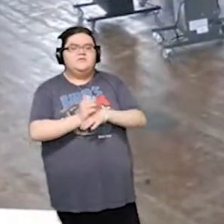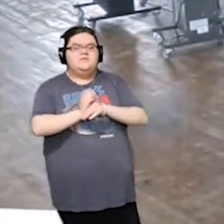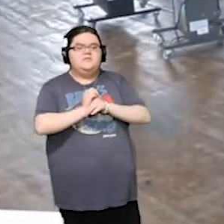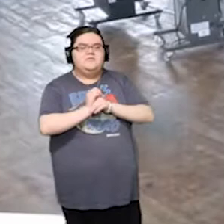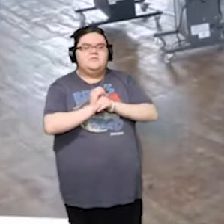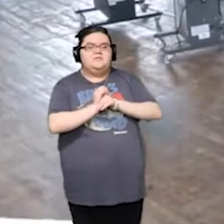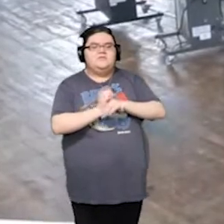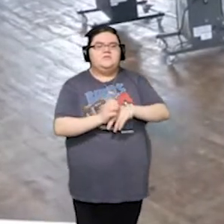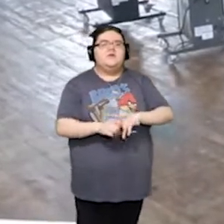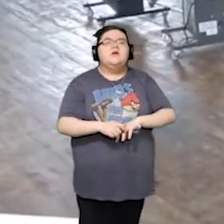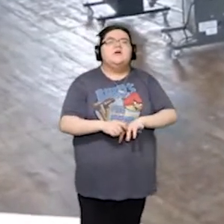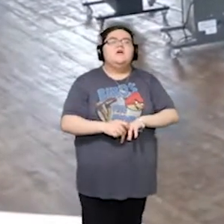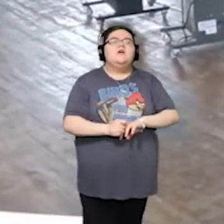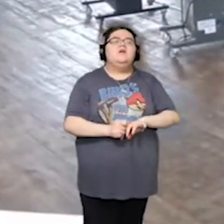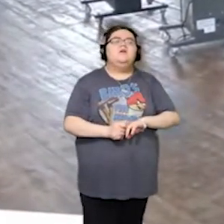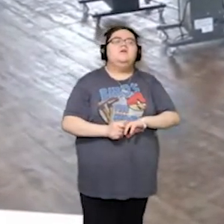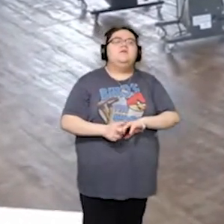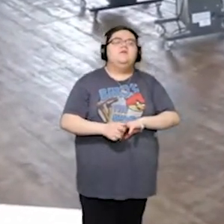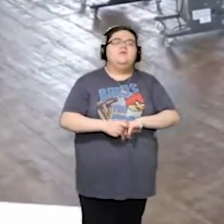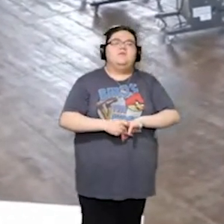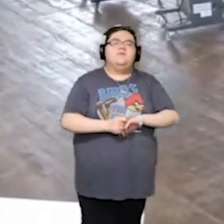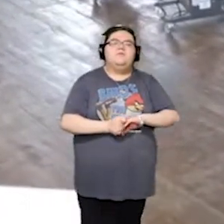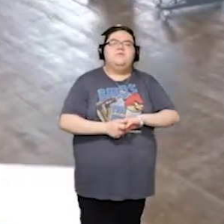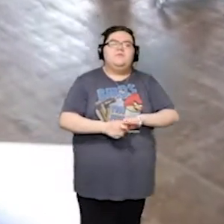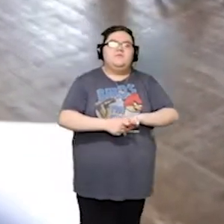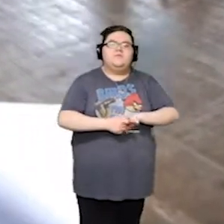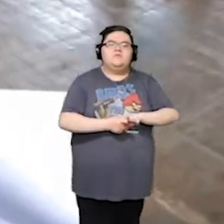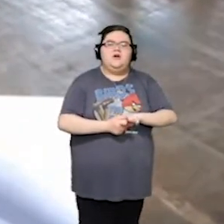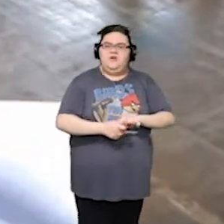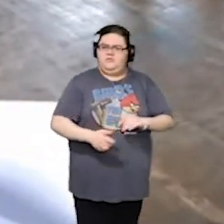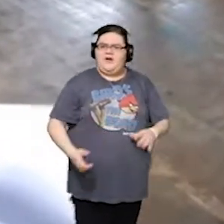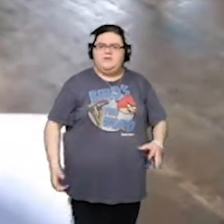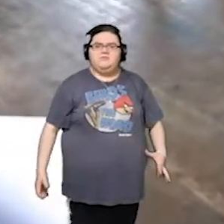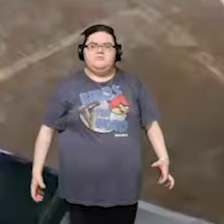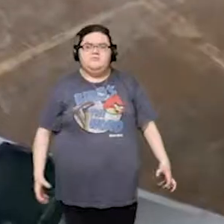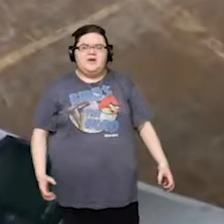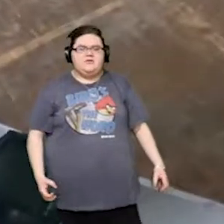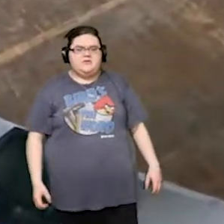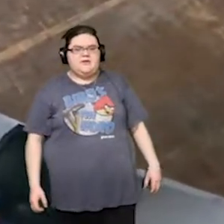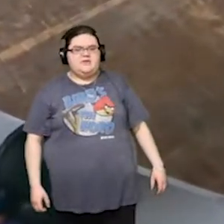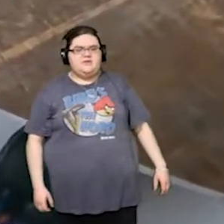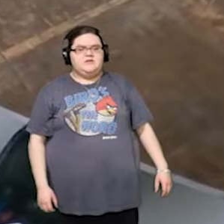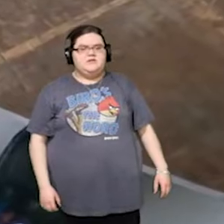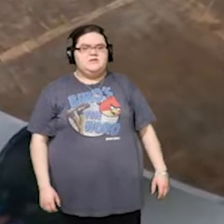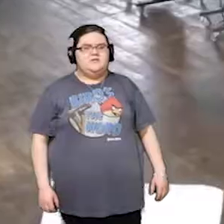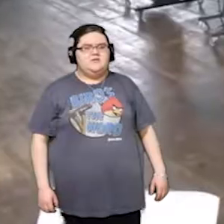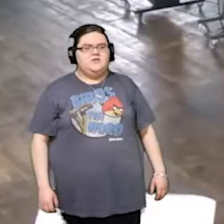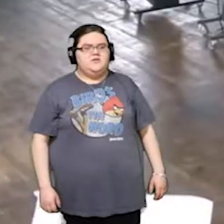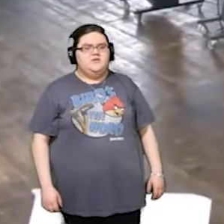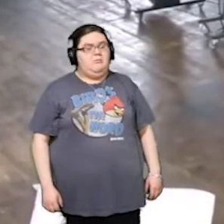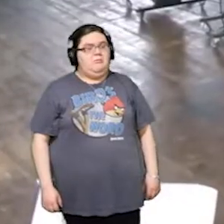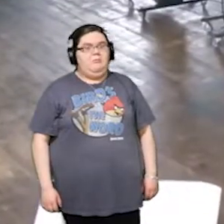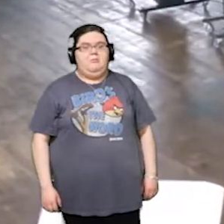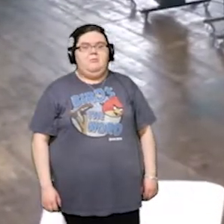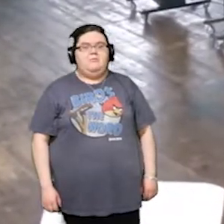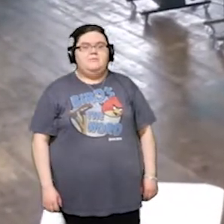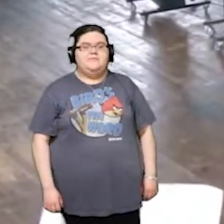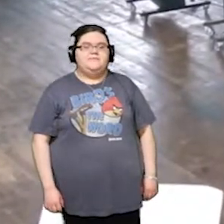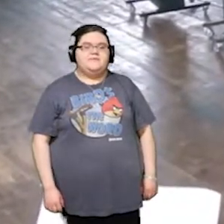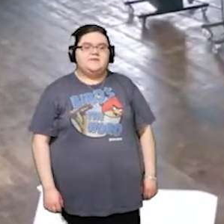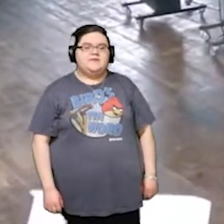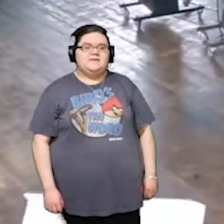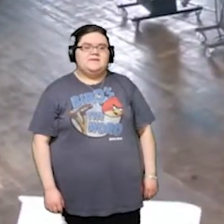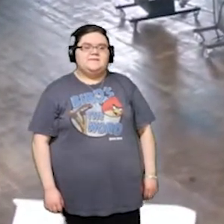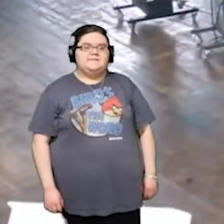then sync to the camera. They work off a AAA battery, one battery, which battery, just pops battery. In like that. Done. Well, it needs the